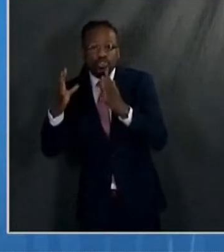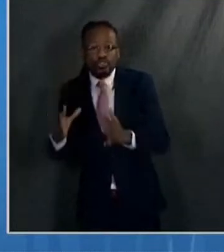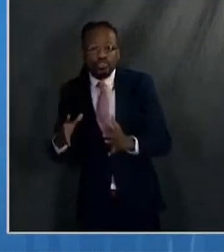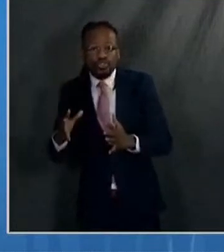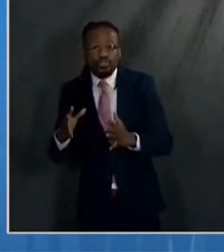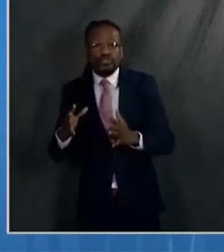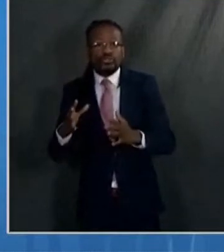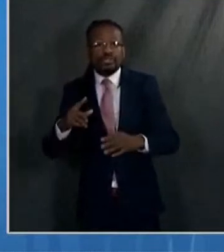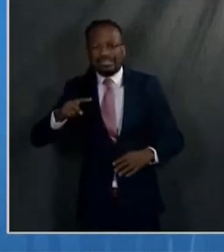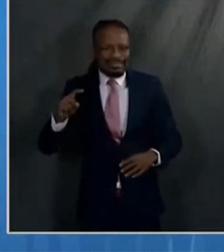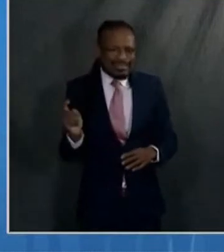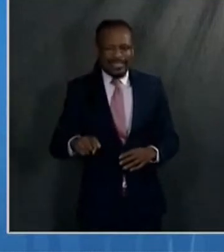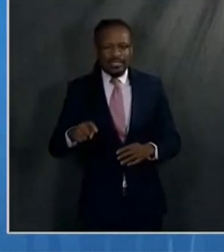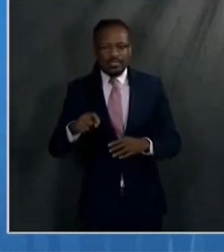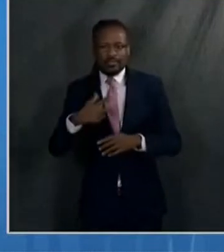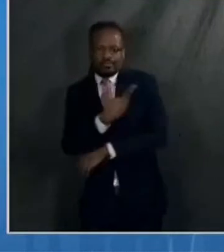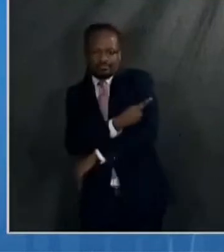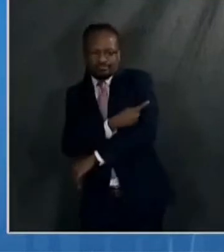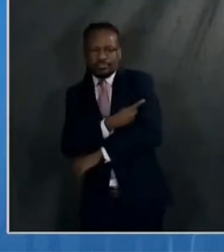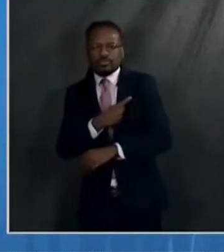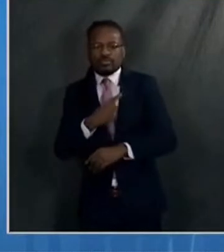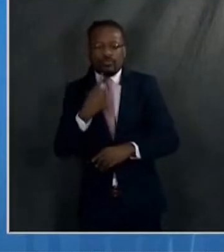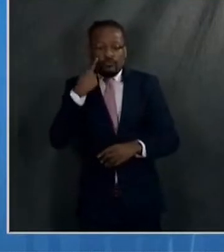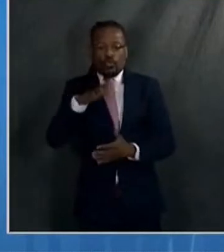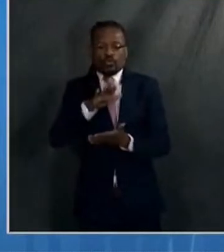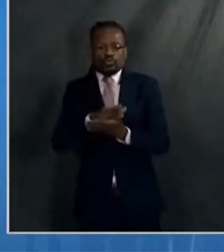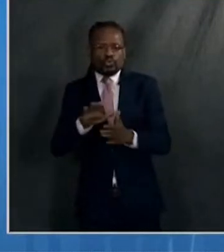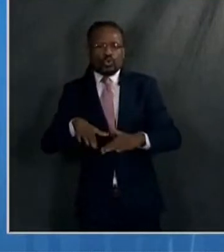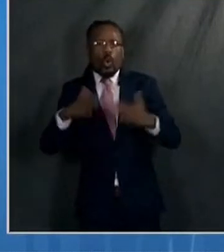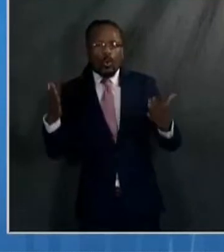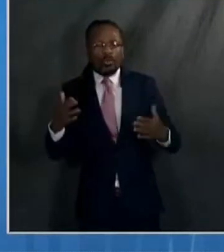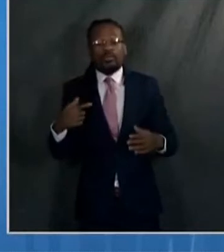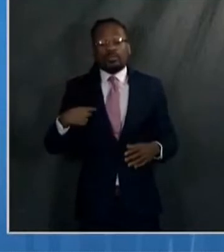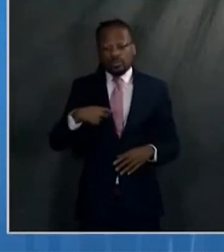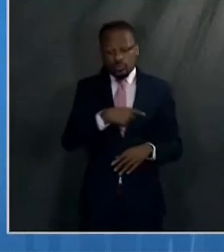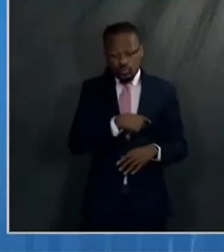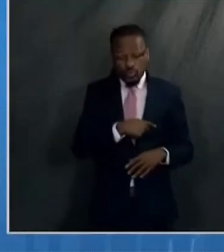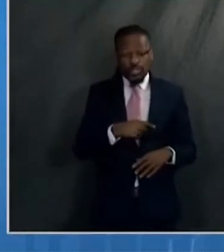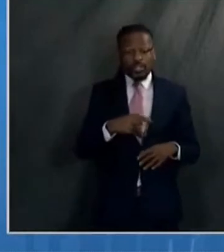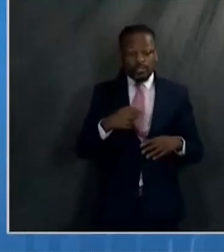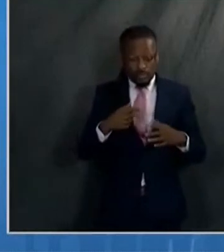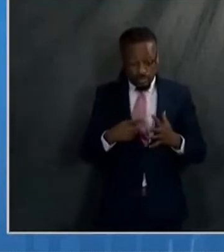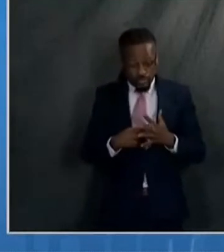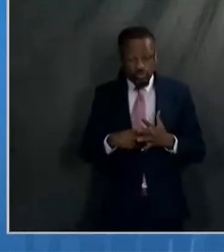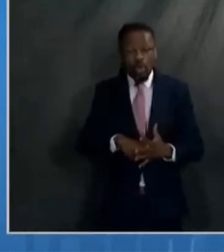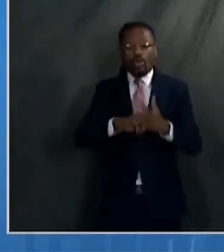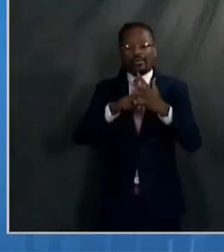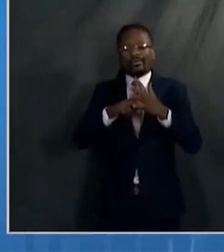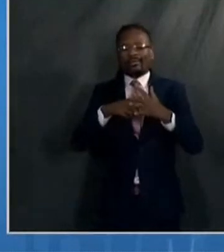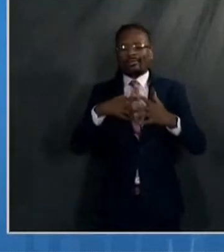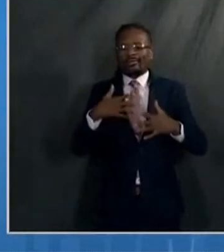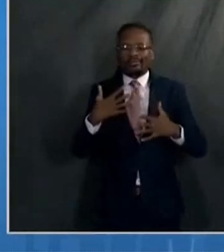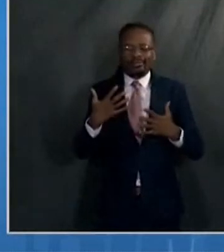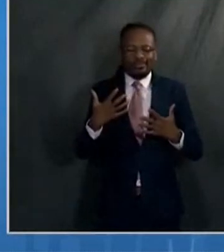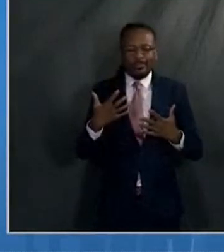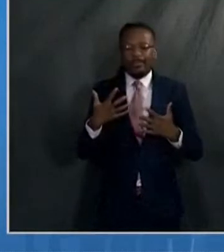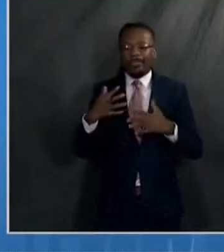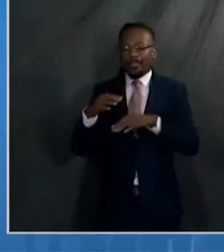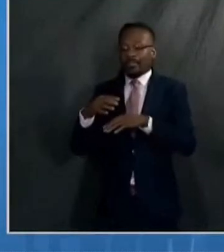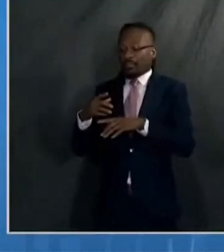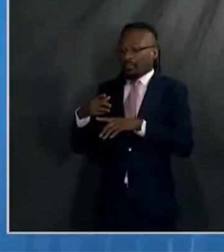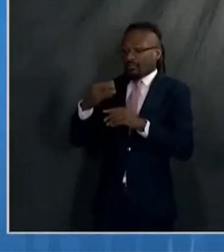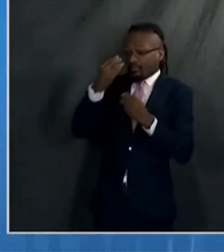in order to reopen safely. So while we are implementing the criteria of the advisory